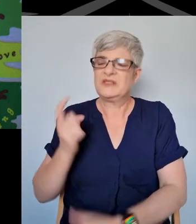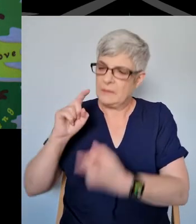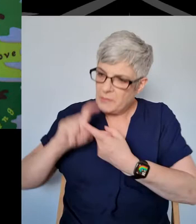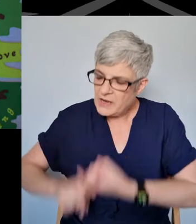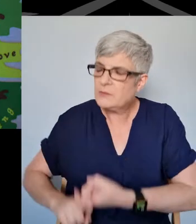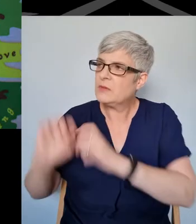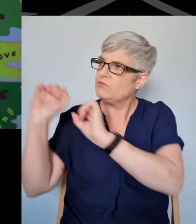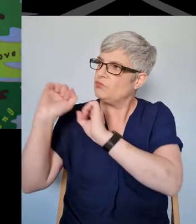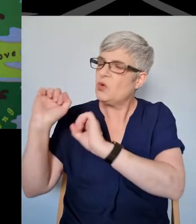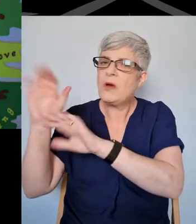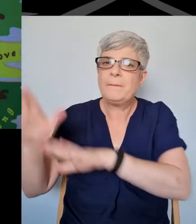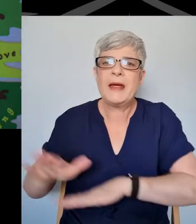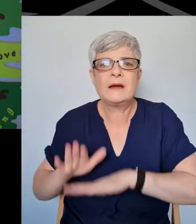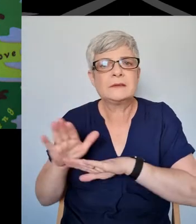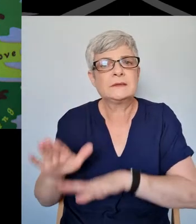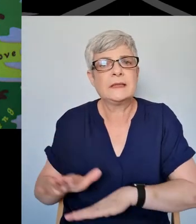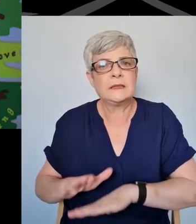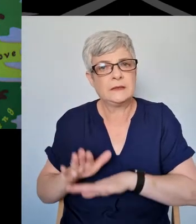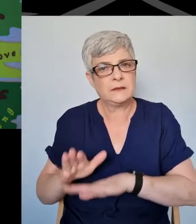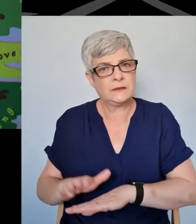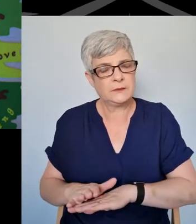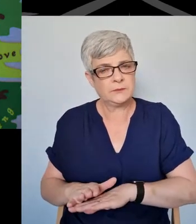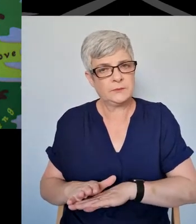dependent on your mercy.